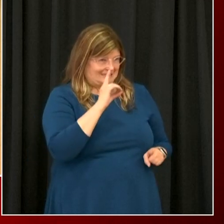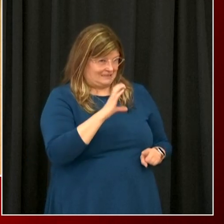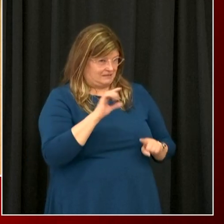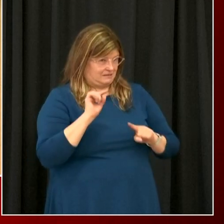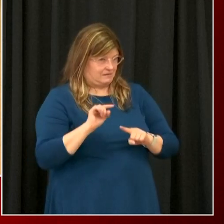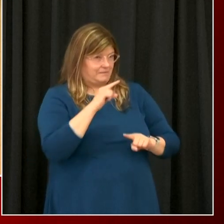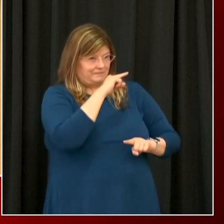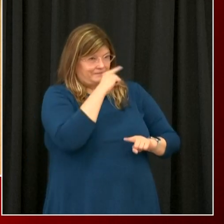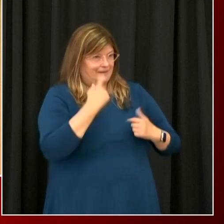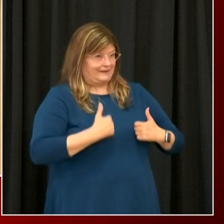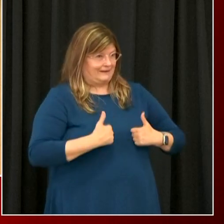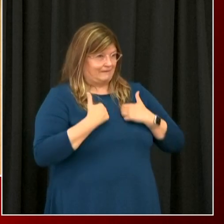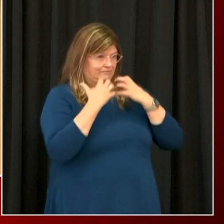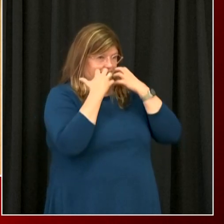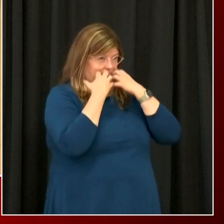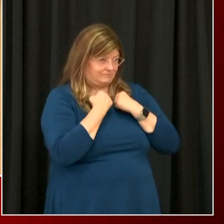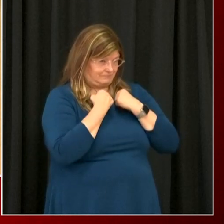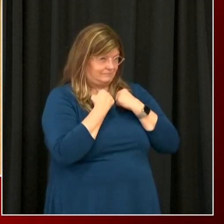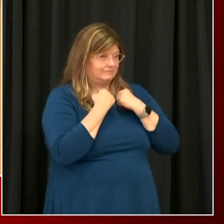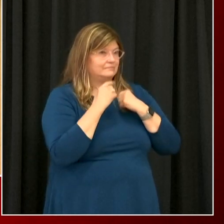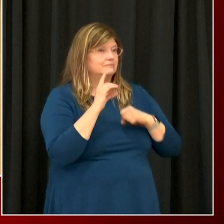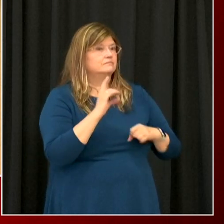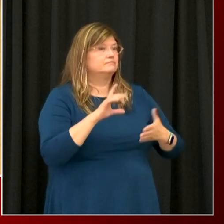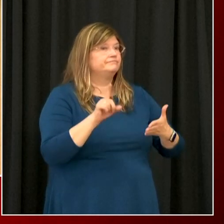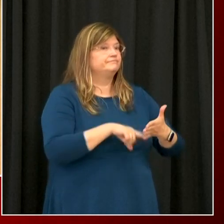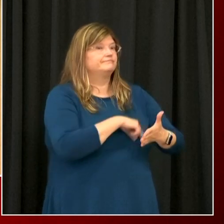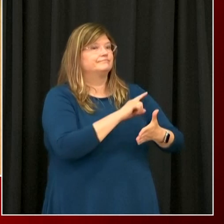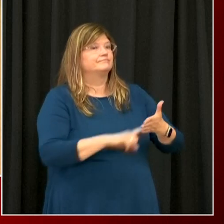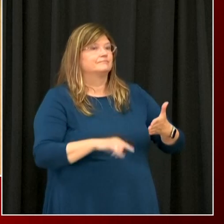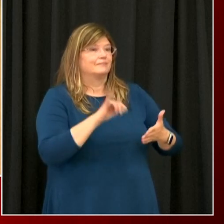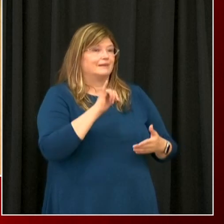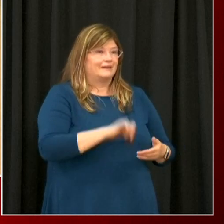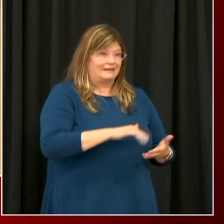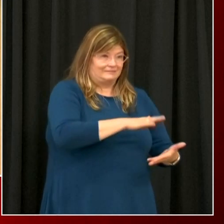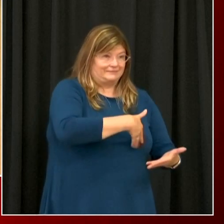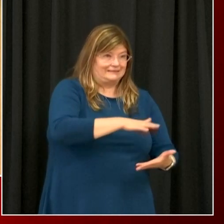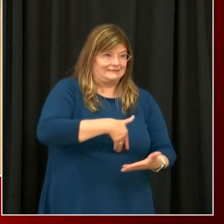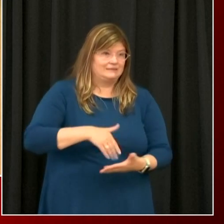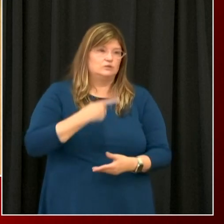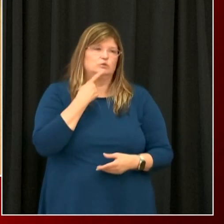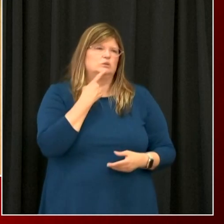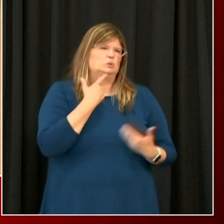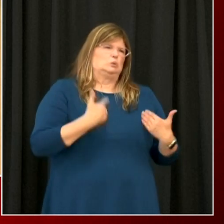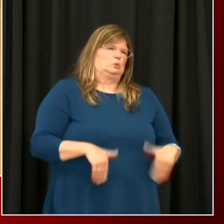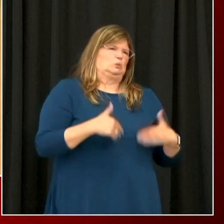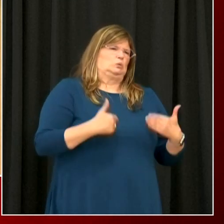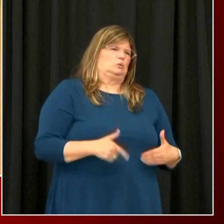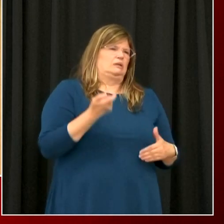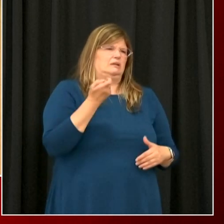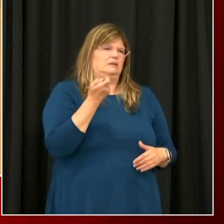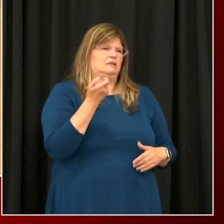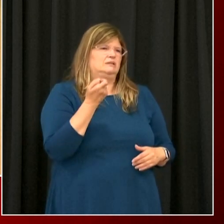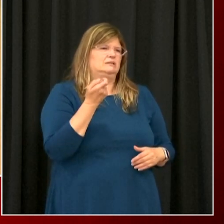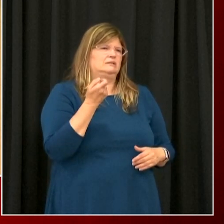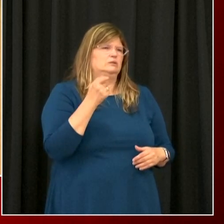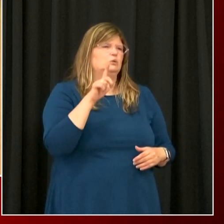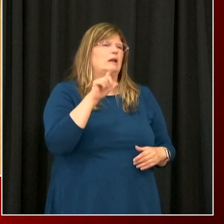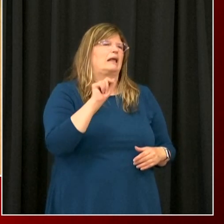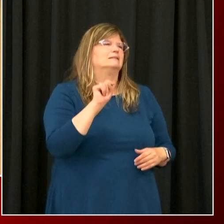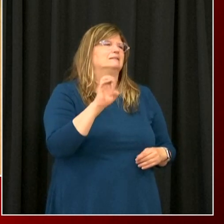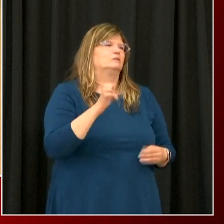I'm paraphrasing, but too little too late. They point to disparity in funding, and they also